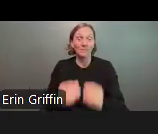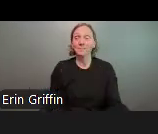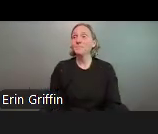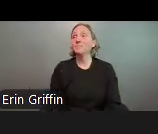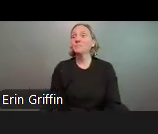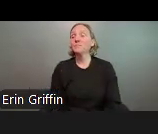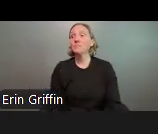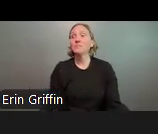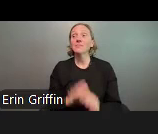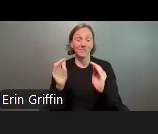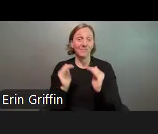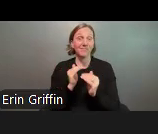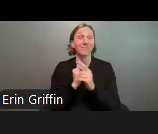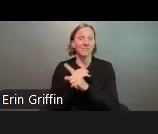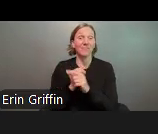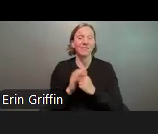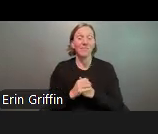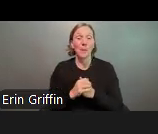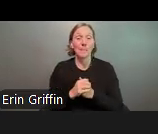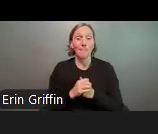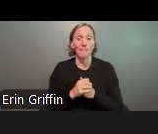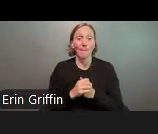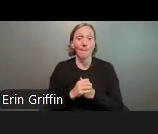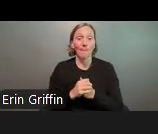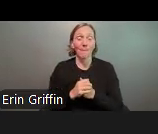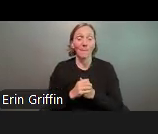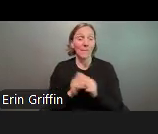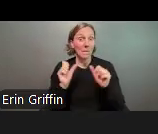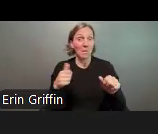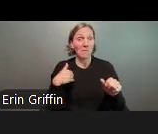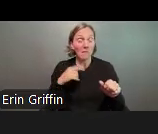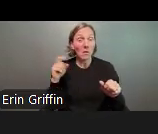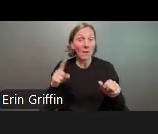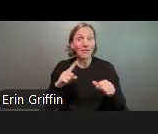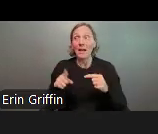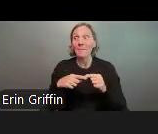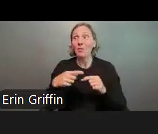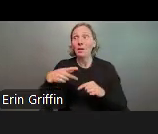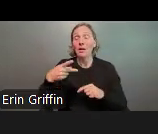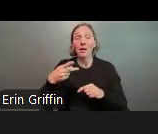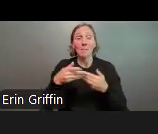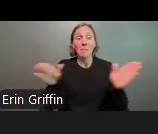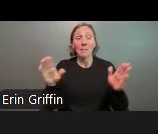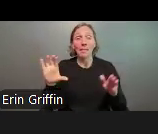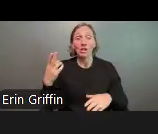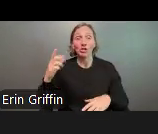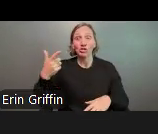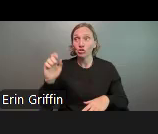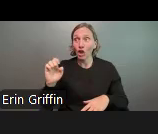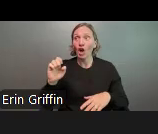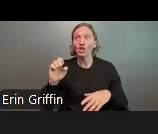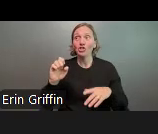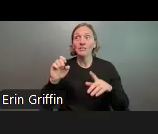In that same vein, there could be questions around the public charge test and the rules that